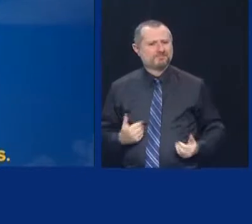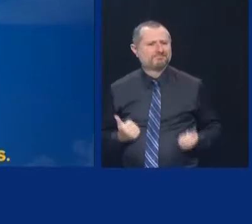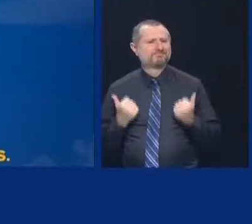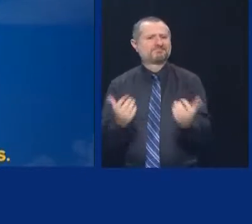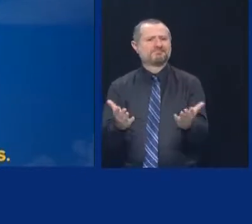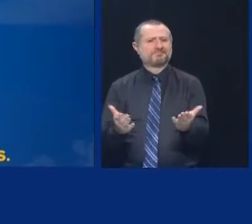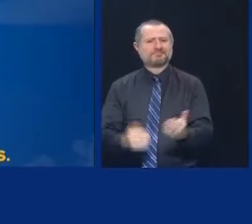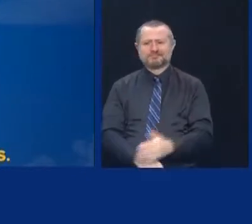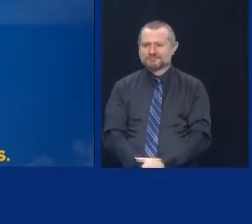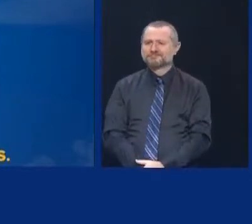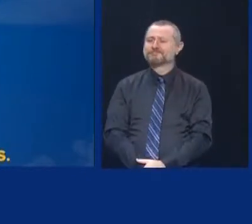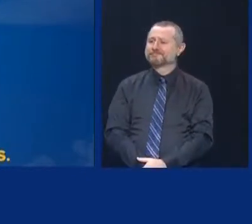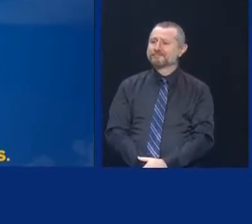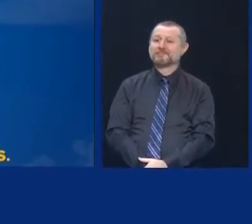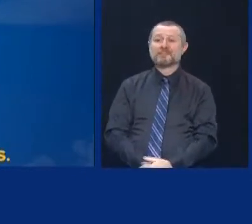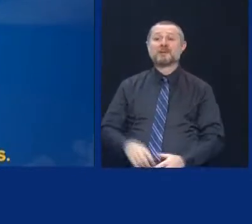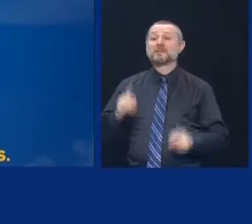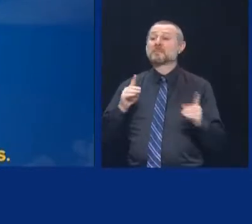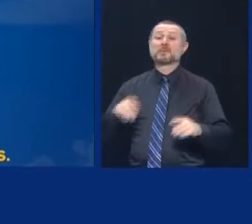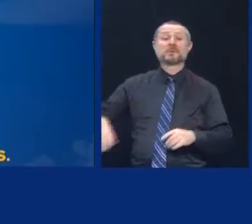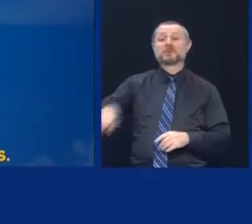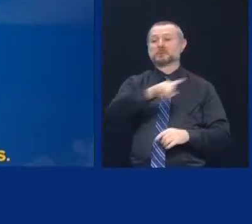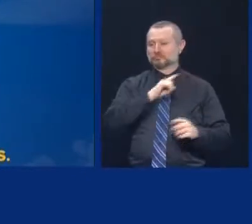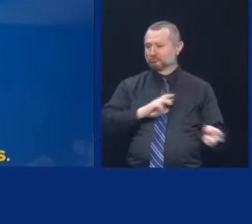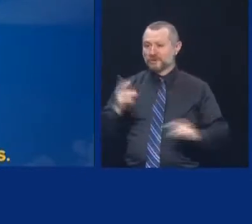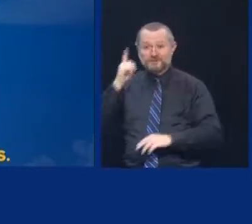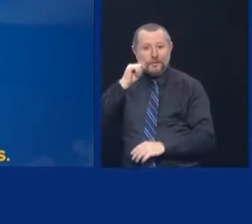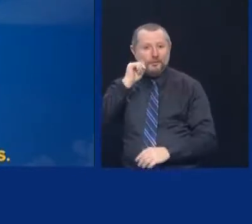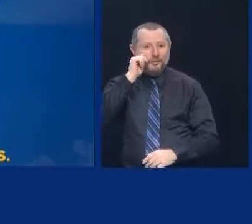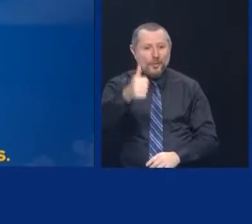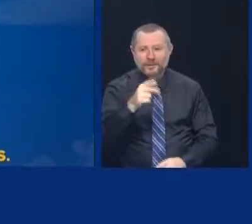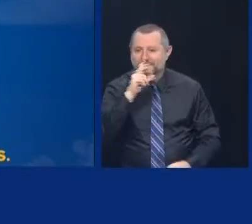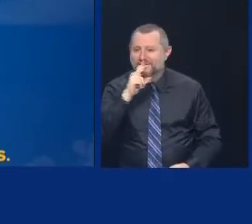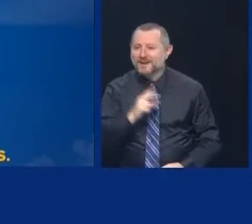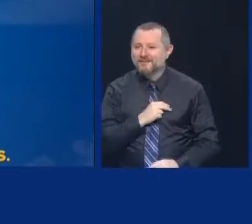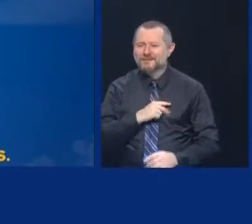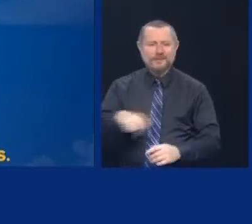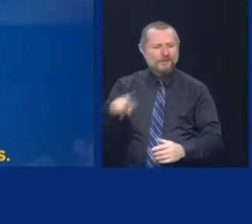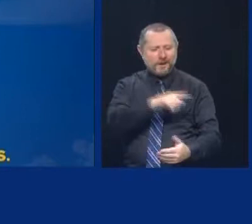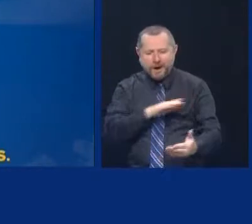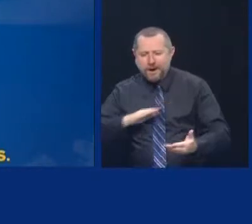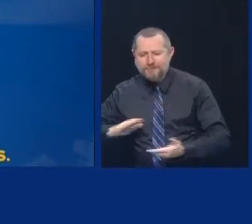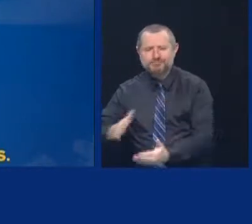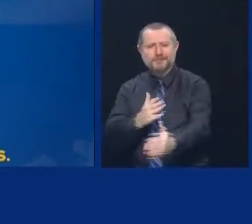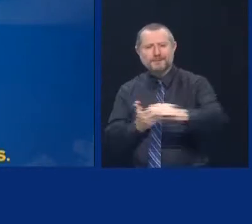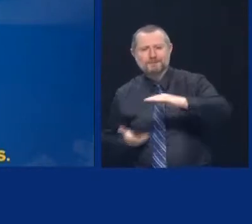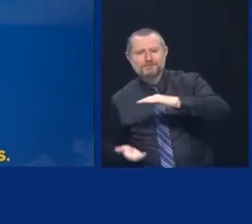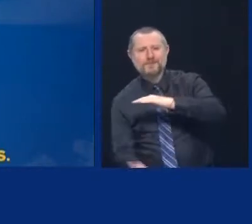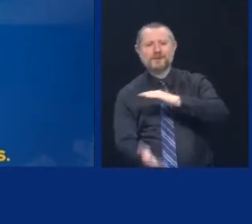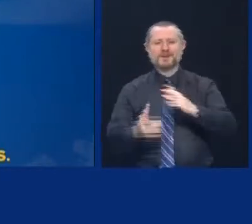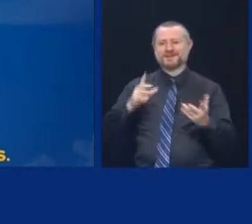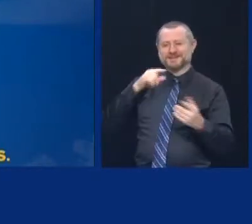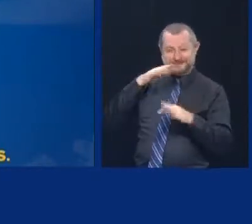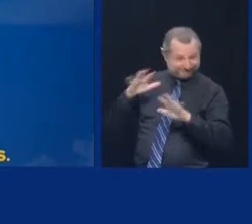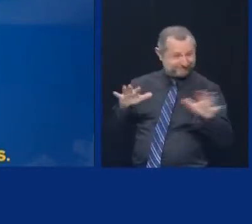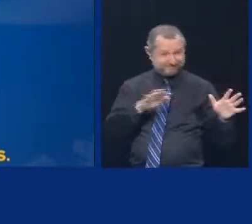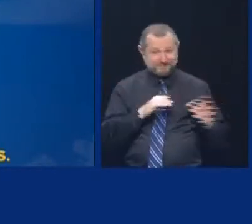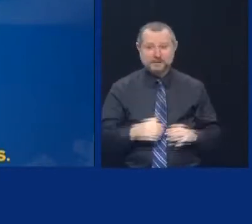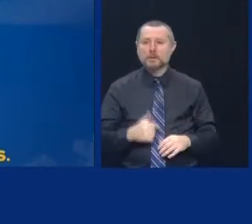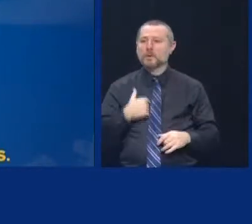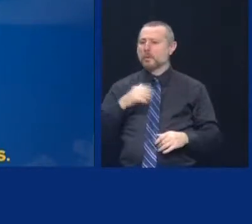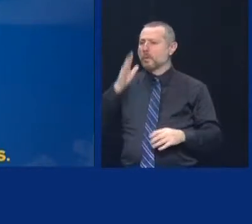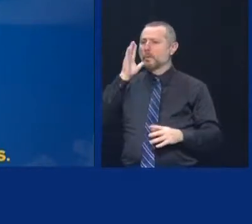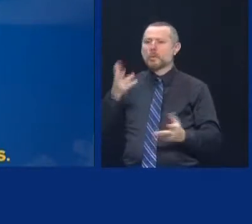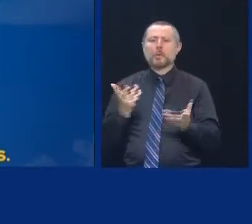Eve, and people are getting ready for tomorrow. People are starting to prepare their turkey. So we're going to do this in an expeditious way because